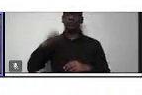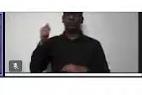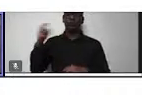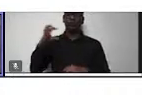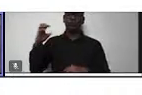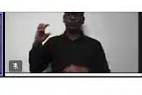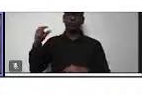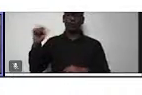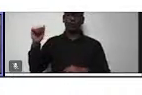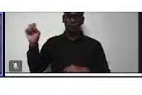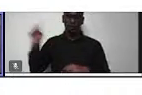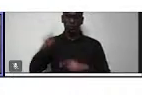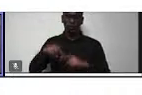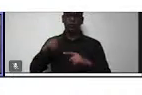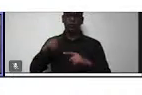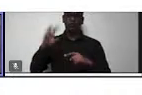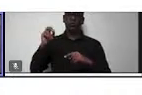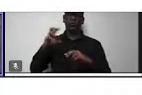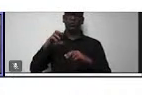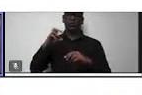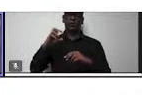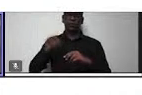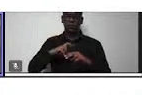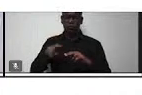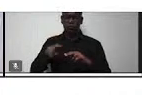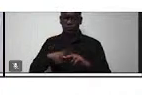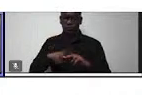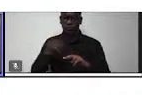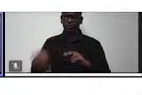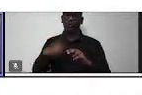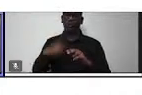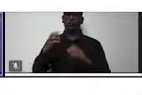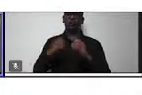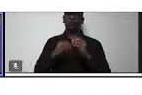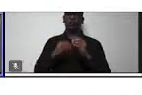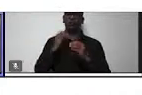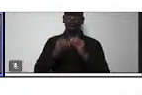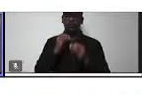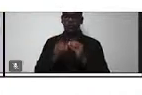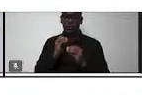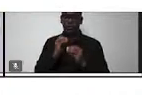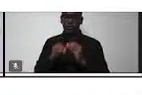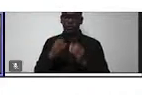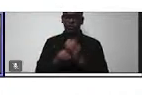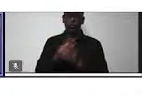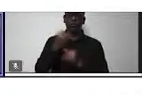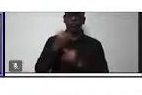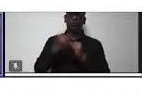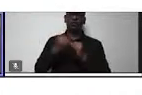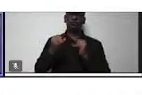which means the 35% that is manufactured or grown in an AGOA country.